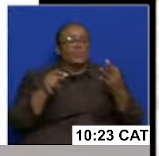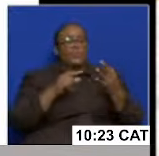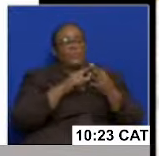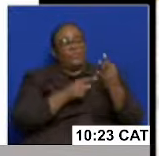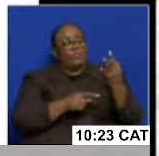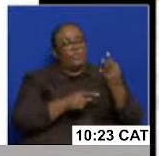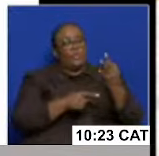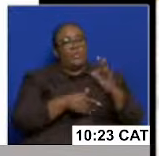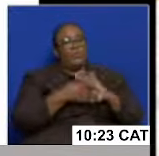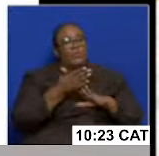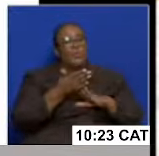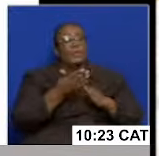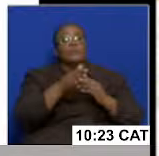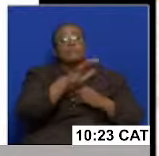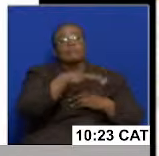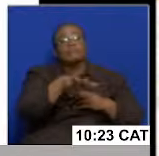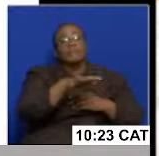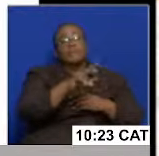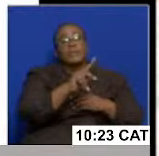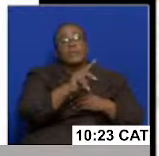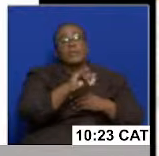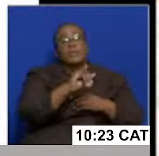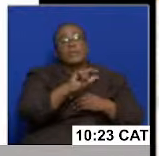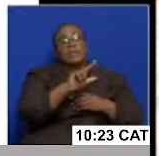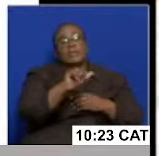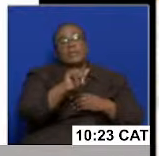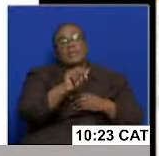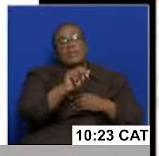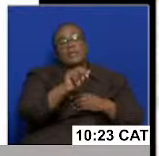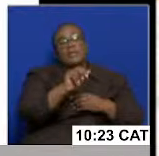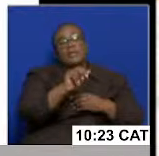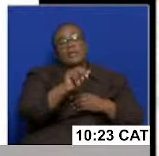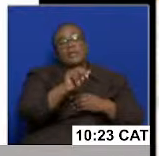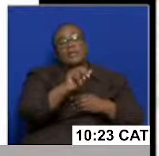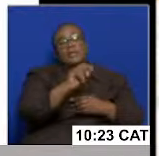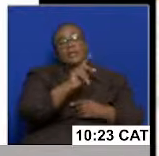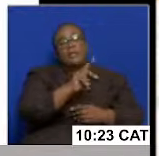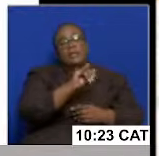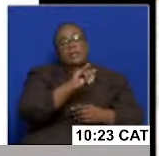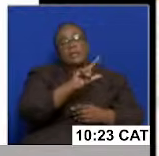to get the stones. I then went home. I don't